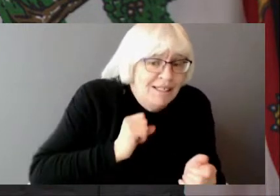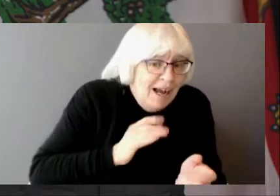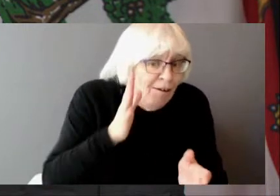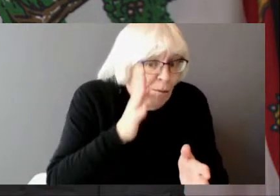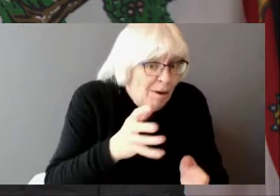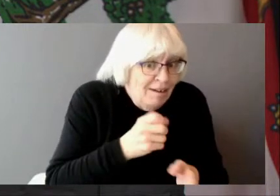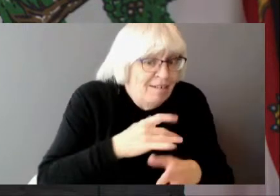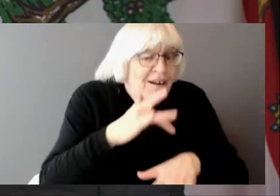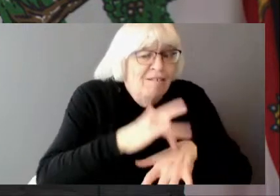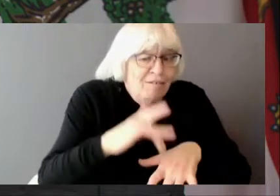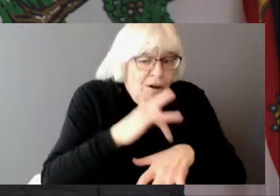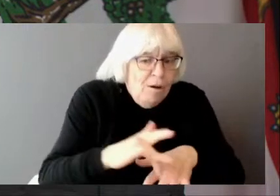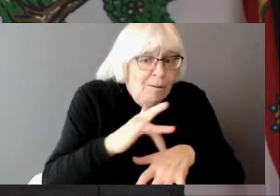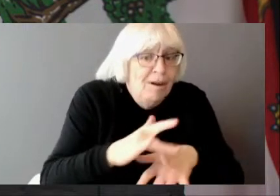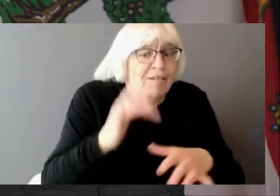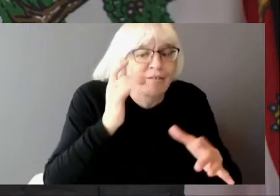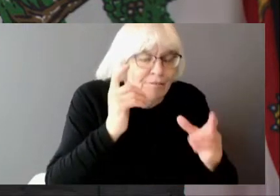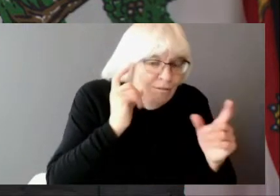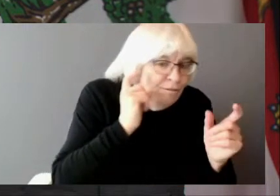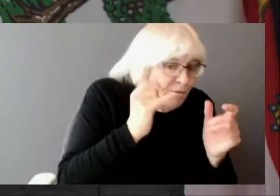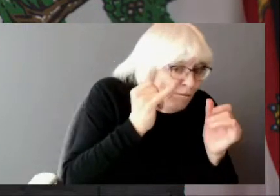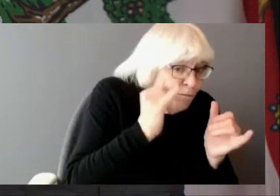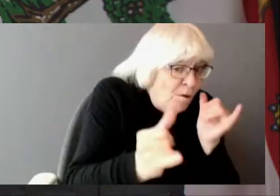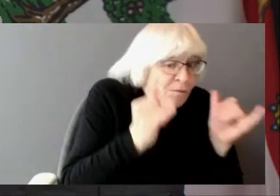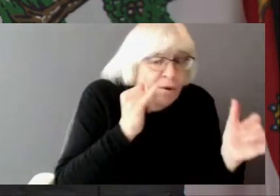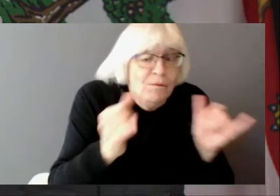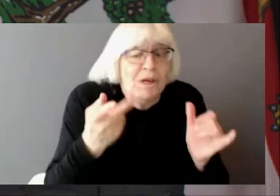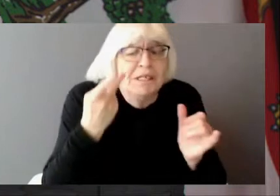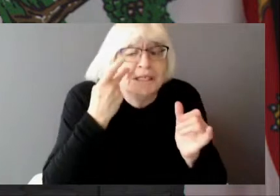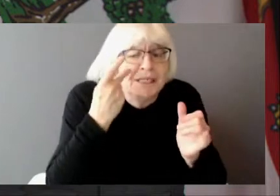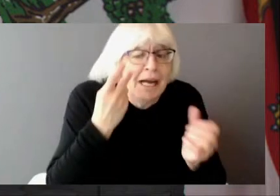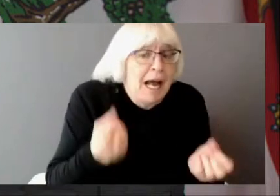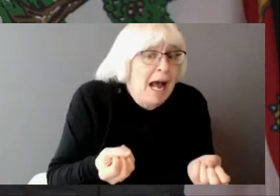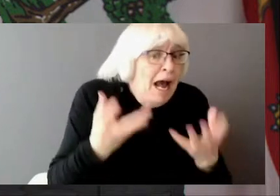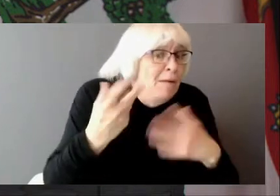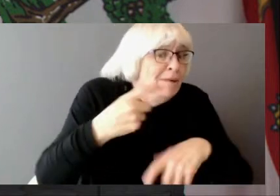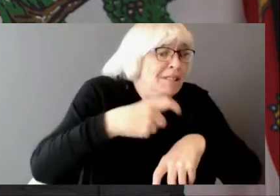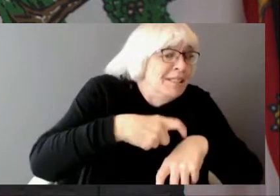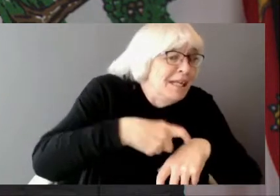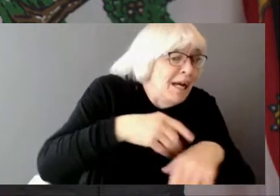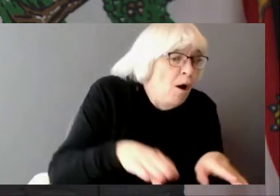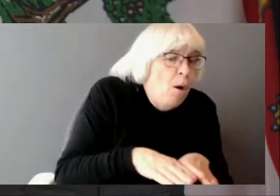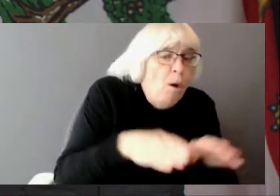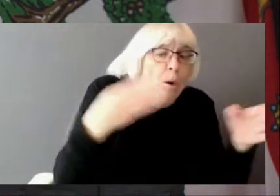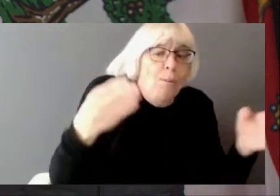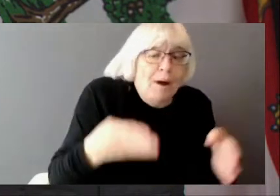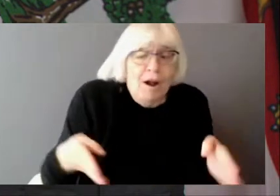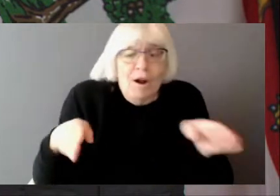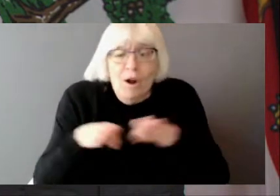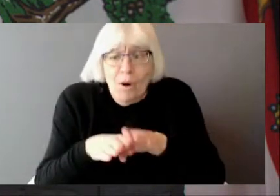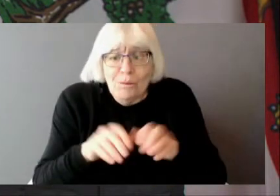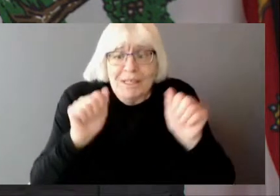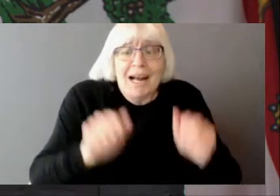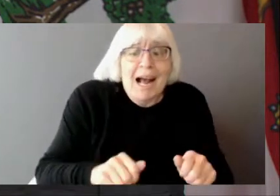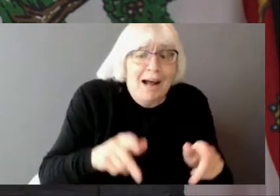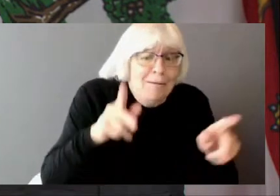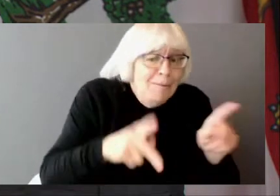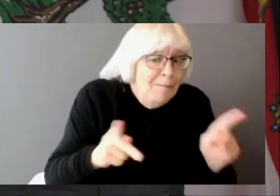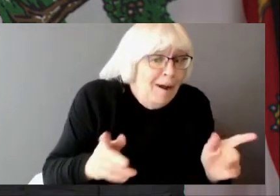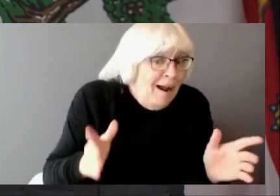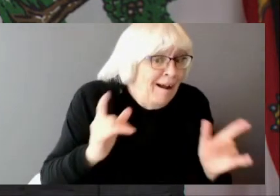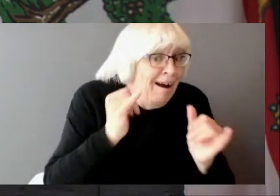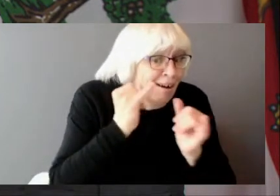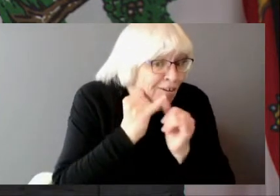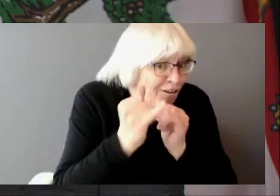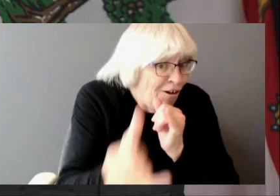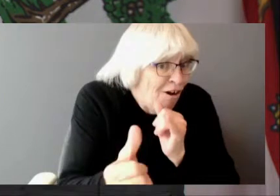the hours of operation should be. People can request a callback for an appointment by using our online web form, which is